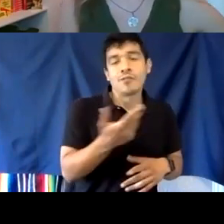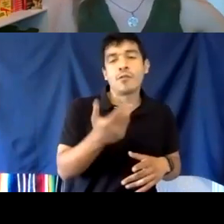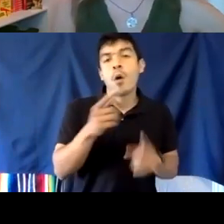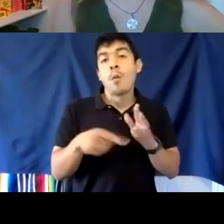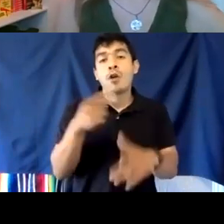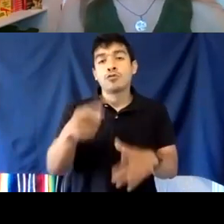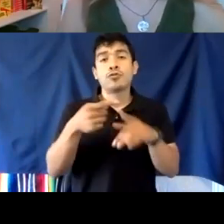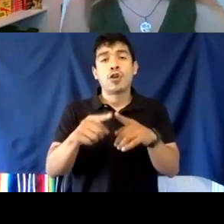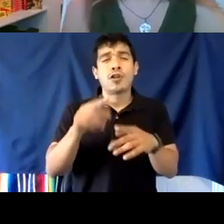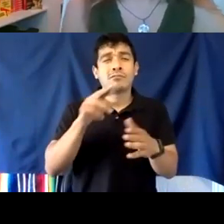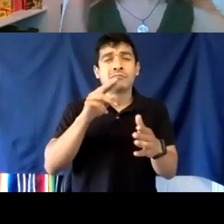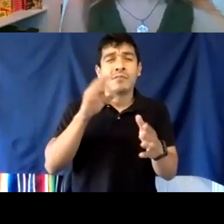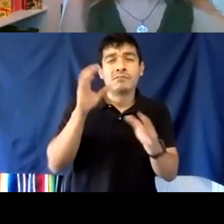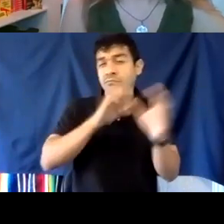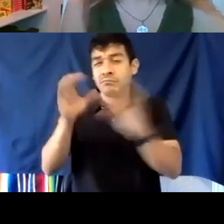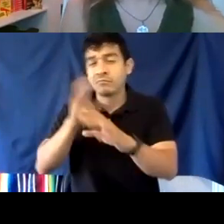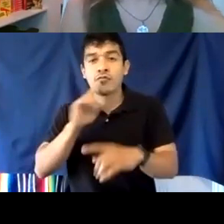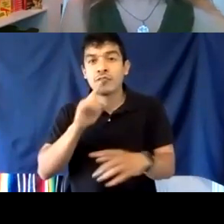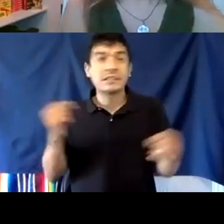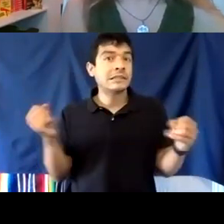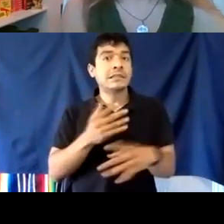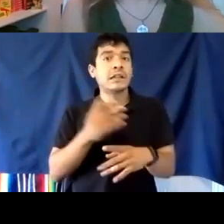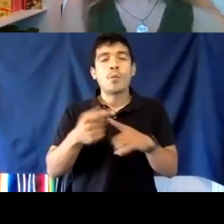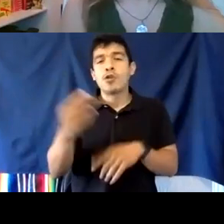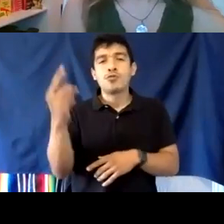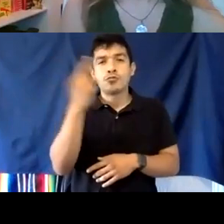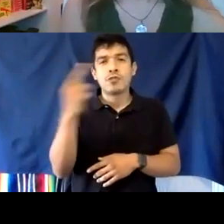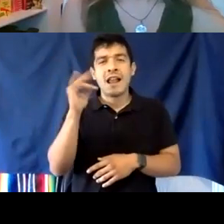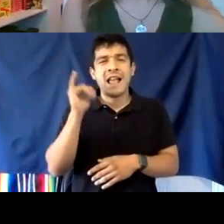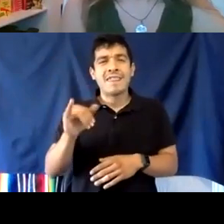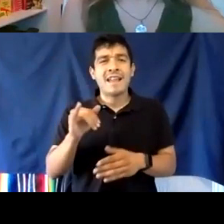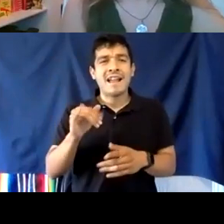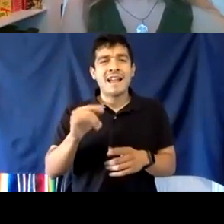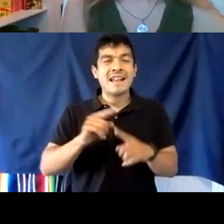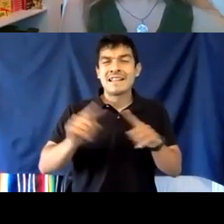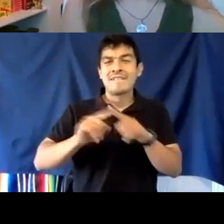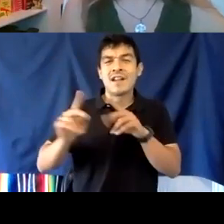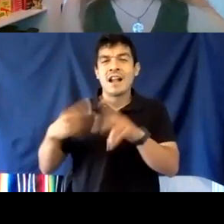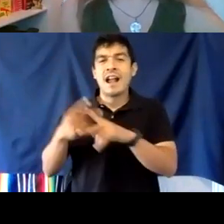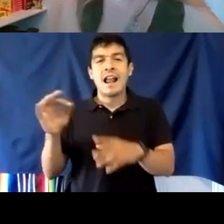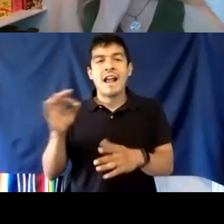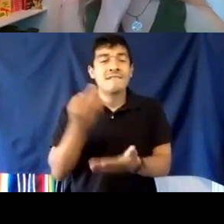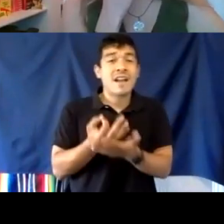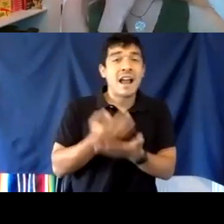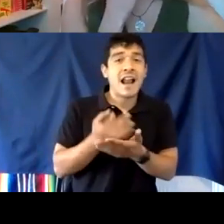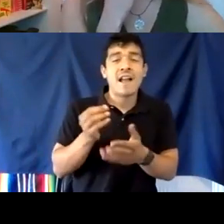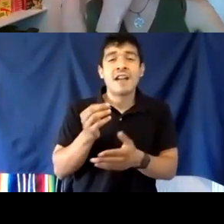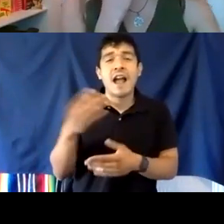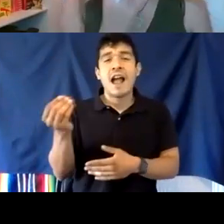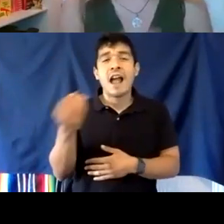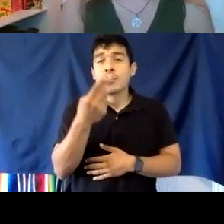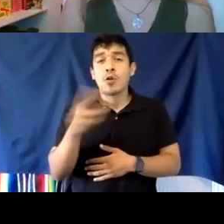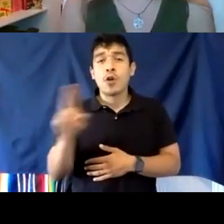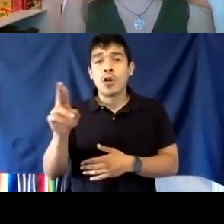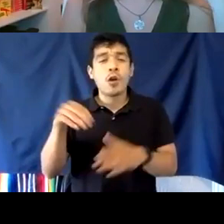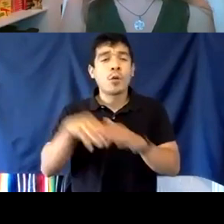it's a little terrifying when you realize the amount of financial and human resource going into that and how much of it